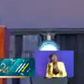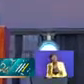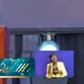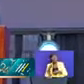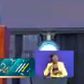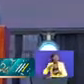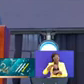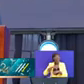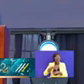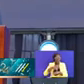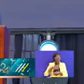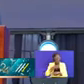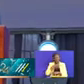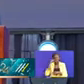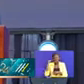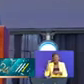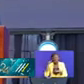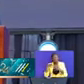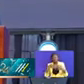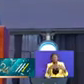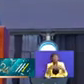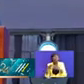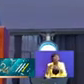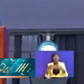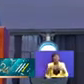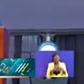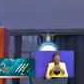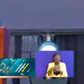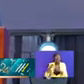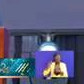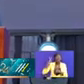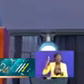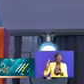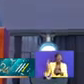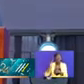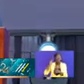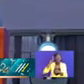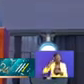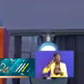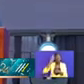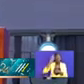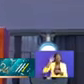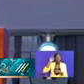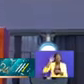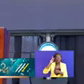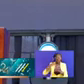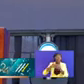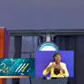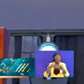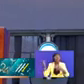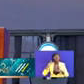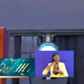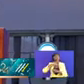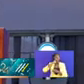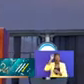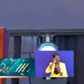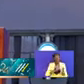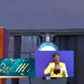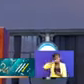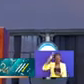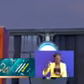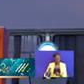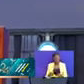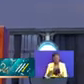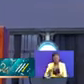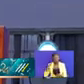Nations I I went to America went to the UK went to Dubai and before I came I was in South Africa